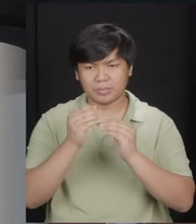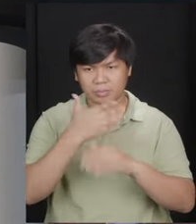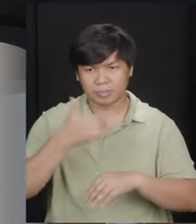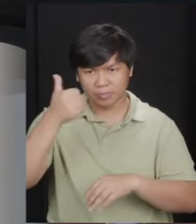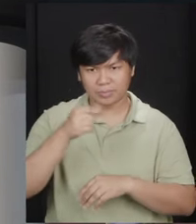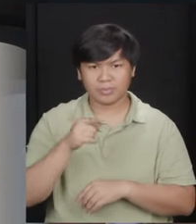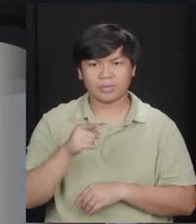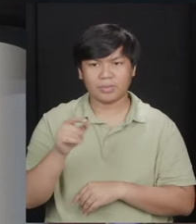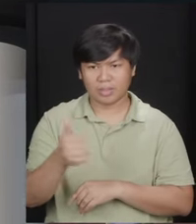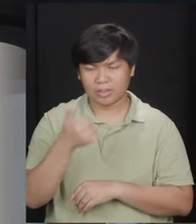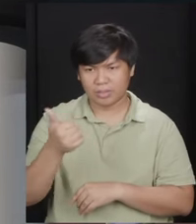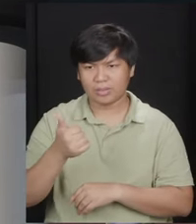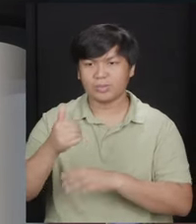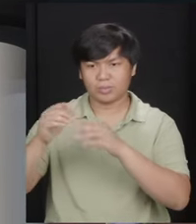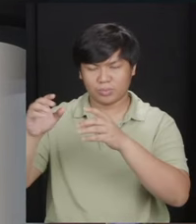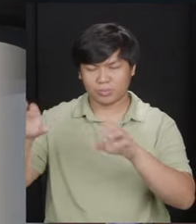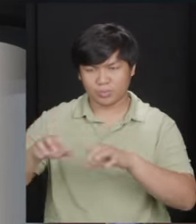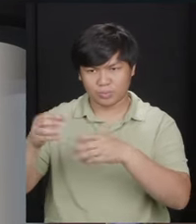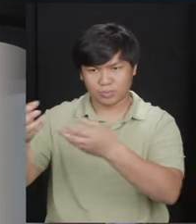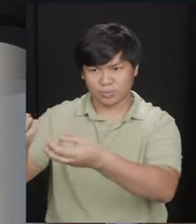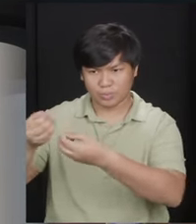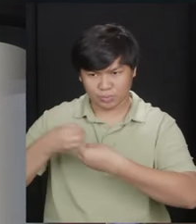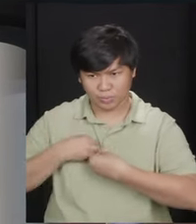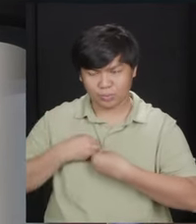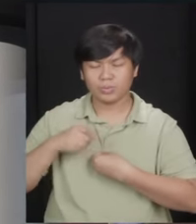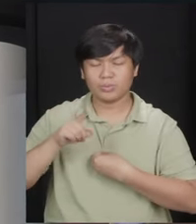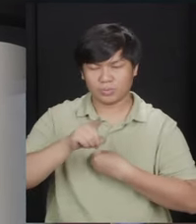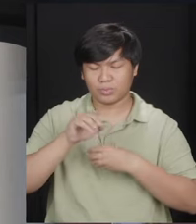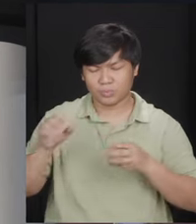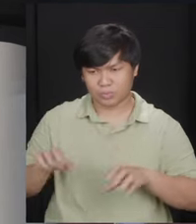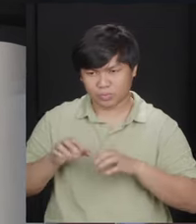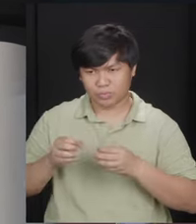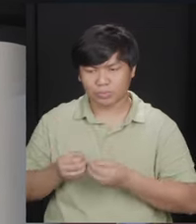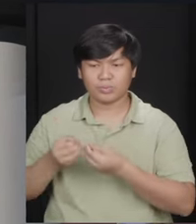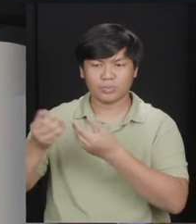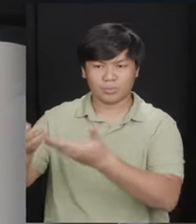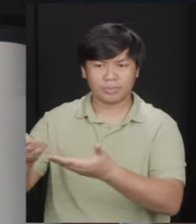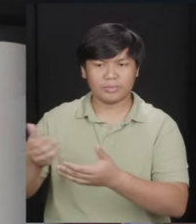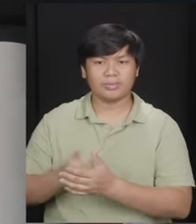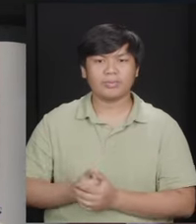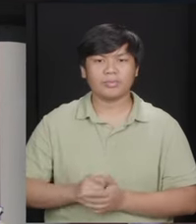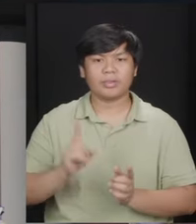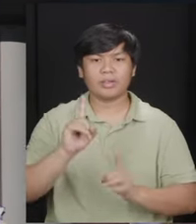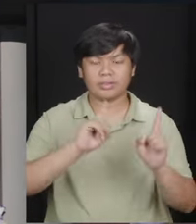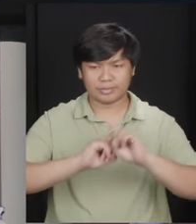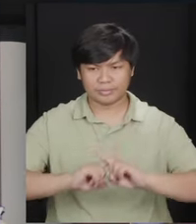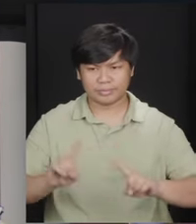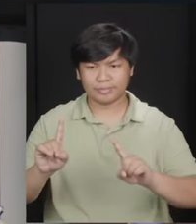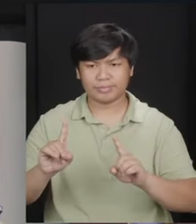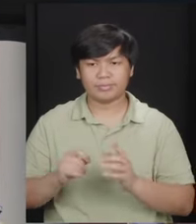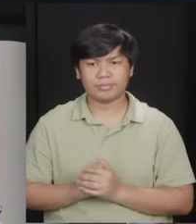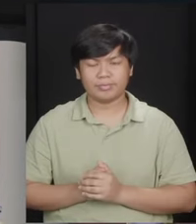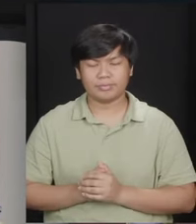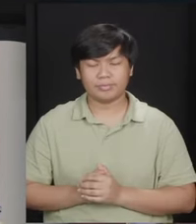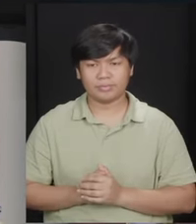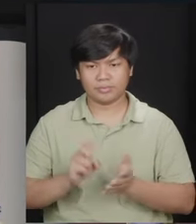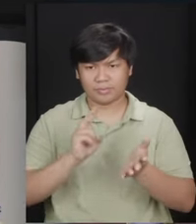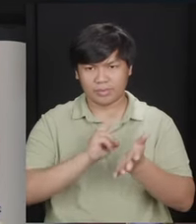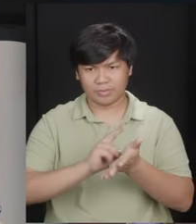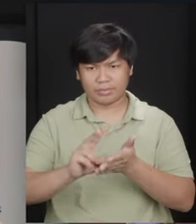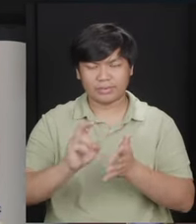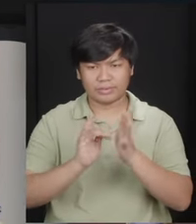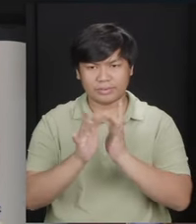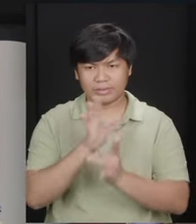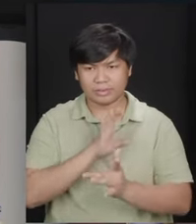you wish that others do to you, do to them. You see the difference? What's the difference? Well, the version of Jesus is